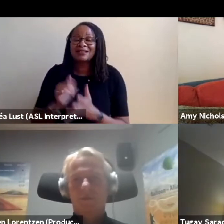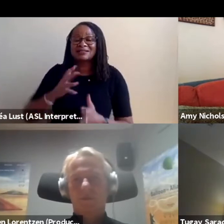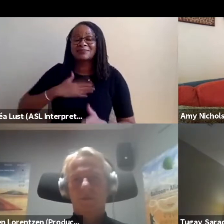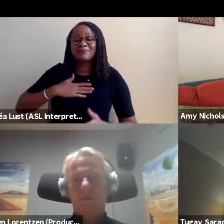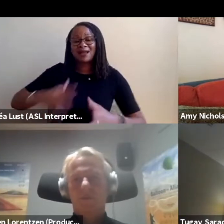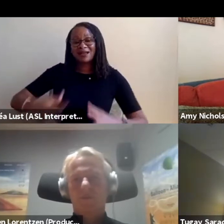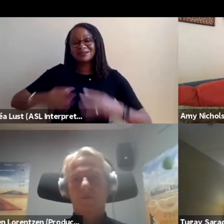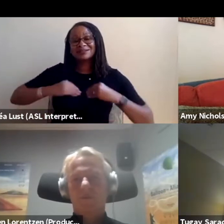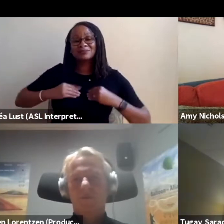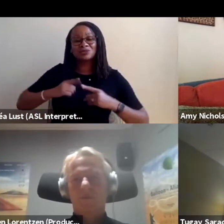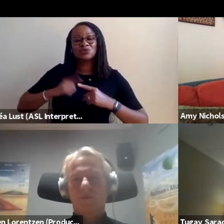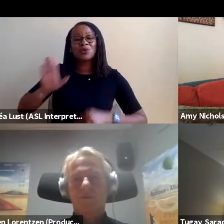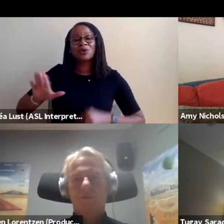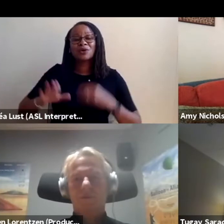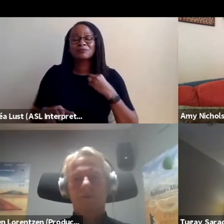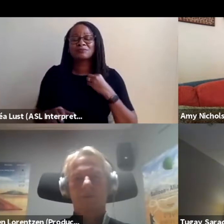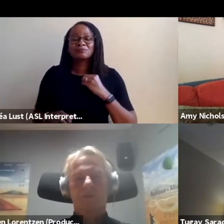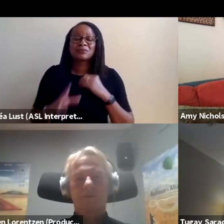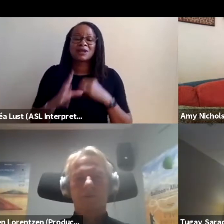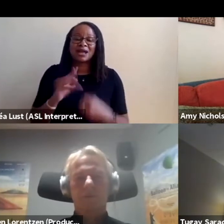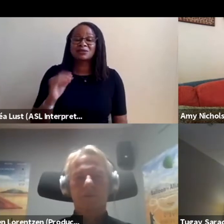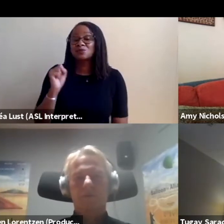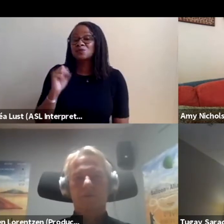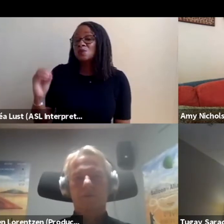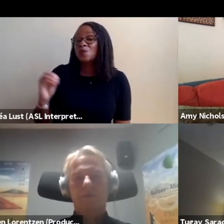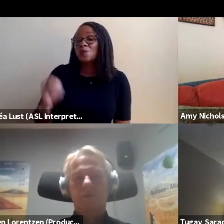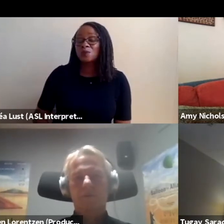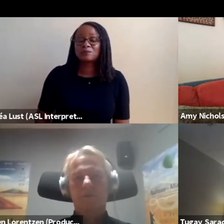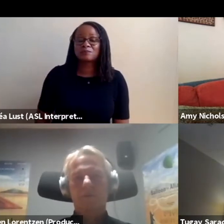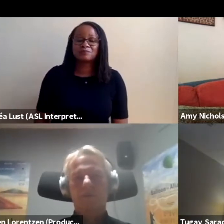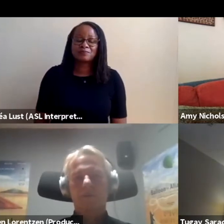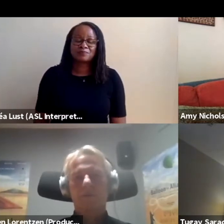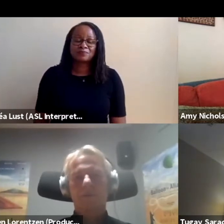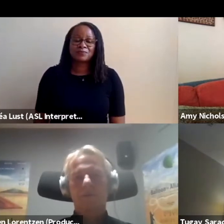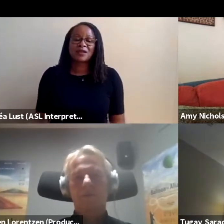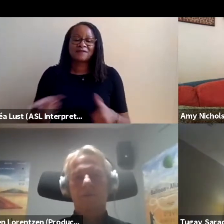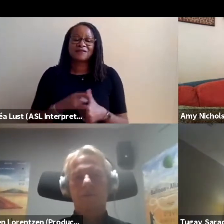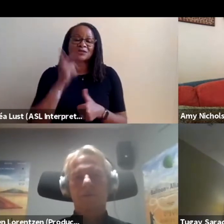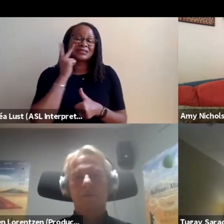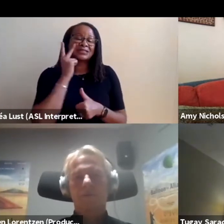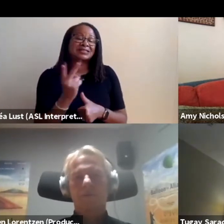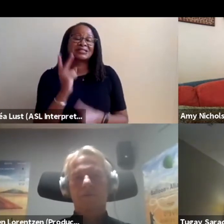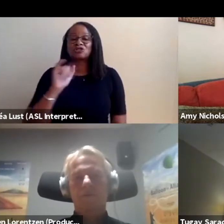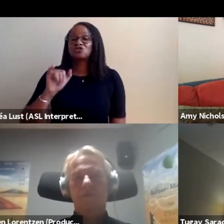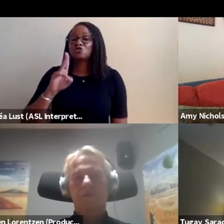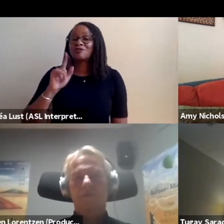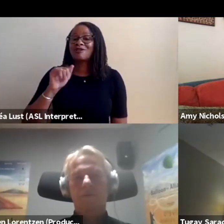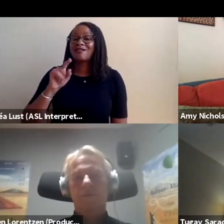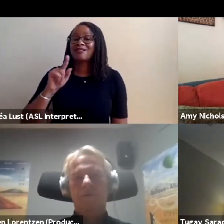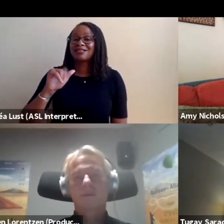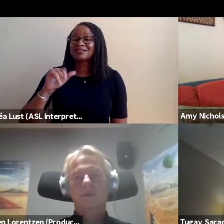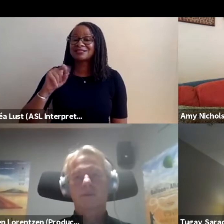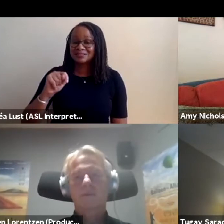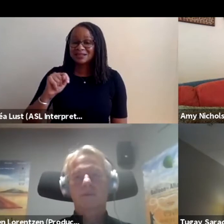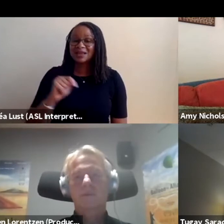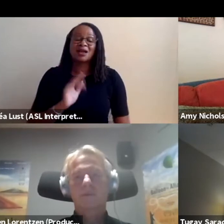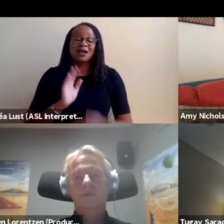her. And so I first see just a journalist, just a filmmaker,